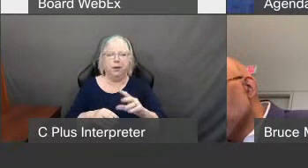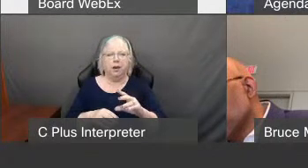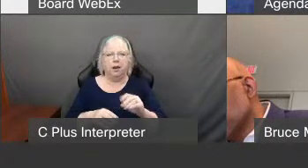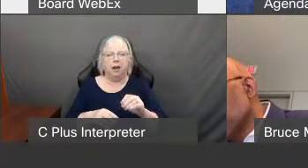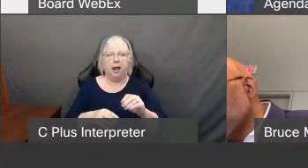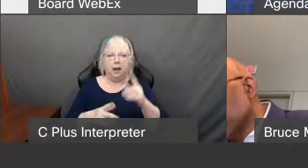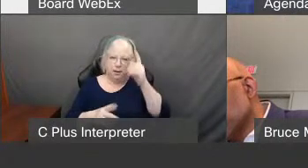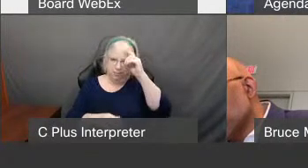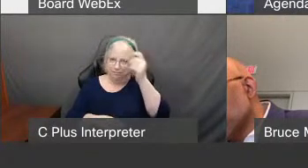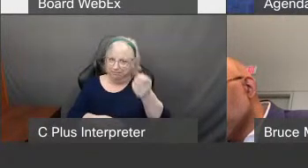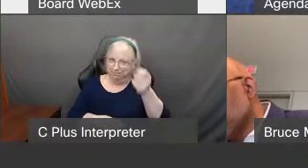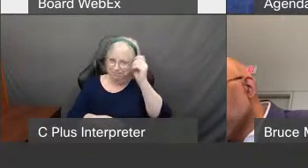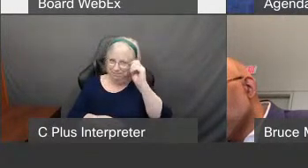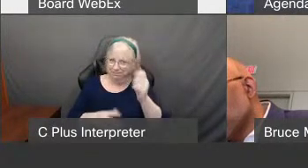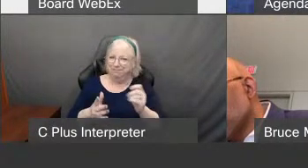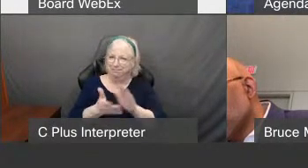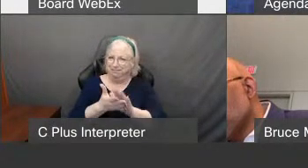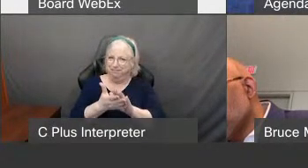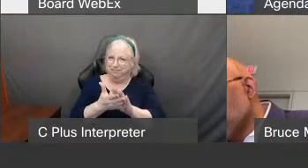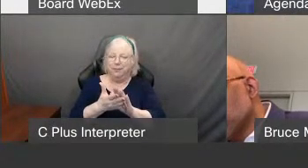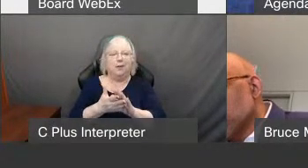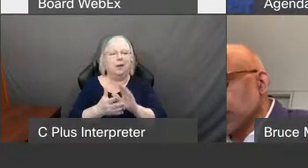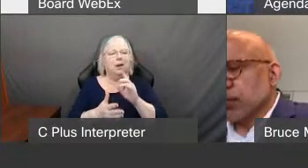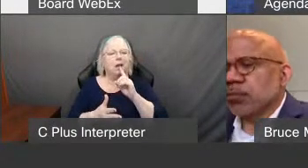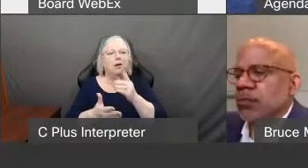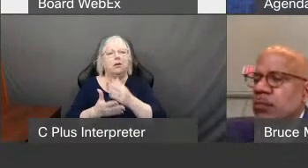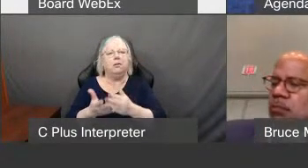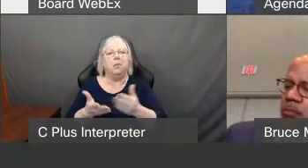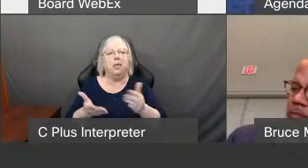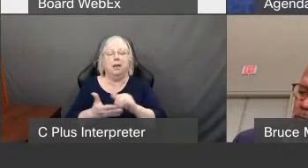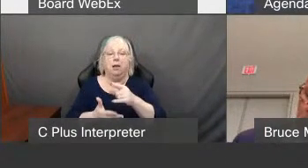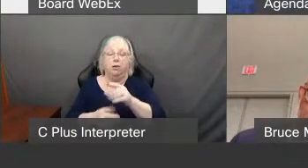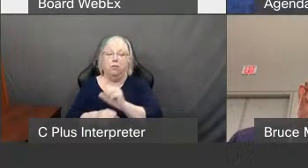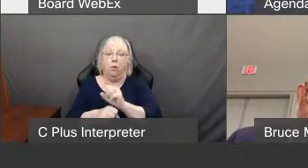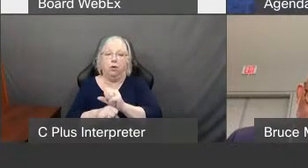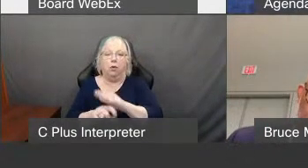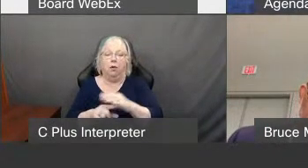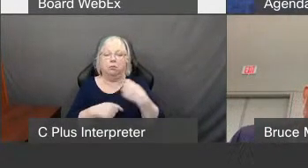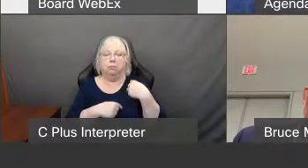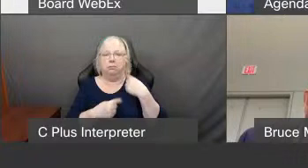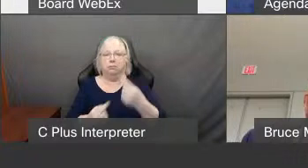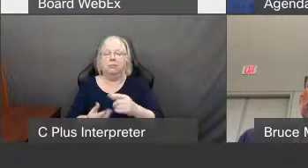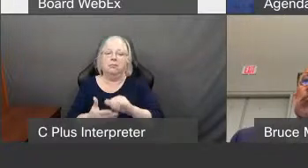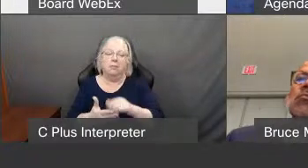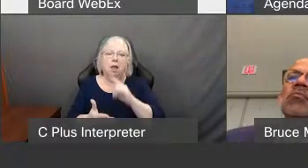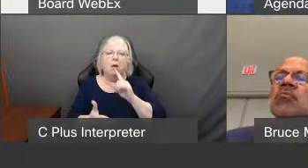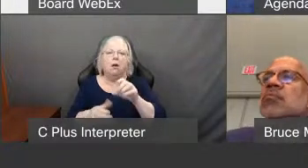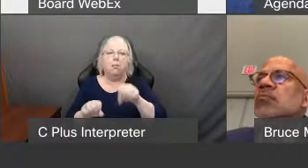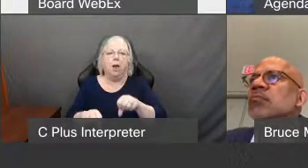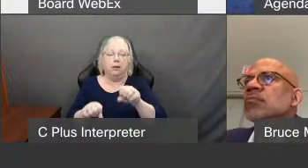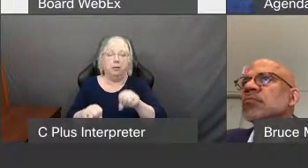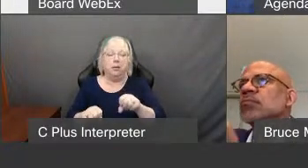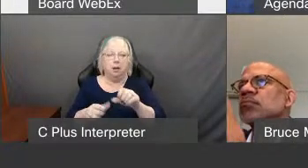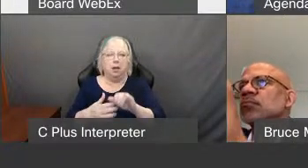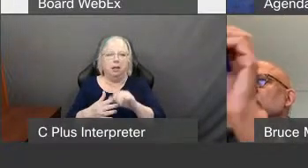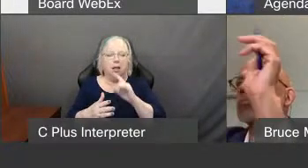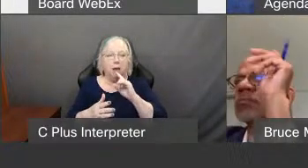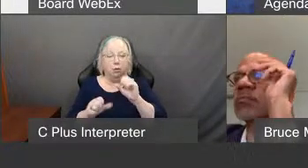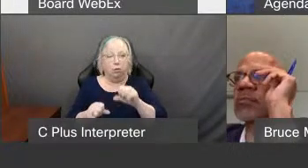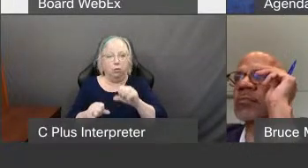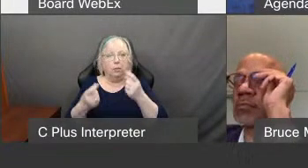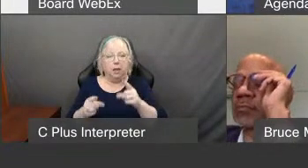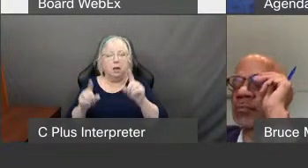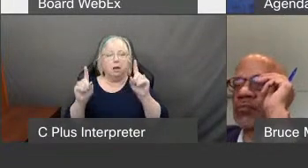of the hat to you, there's some things that you've worked on in the past, that's some possibility that could be done,